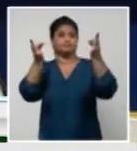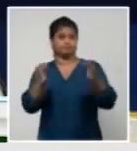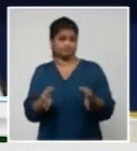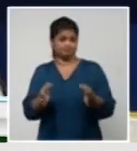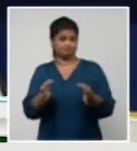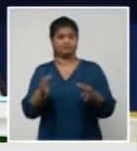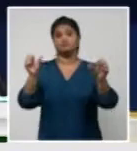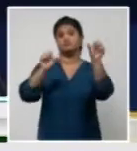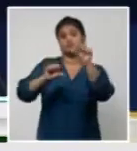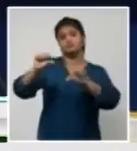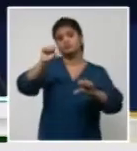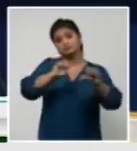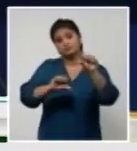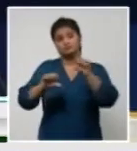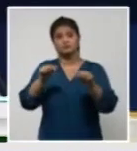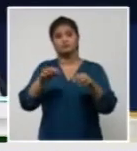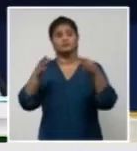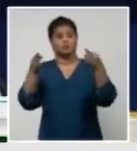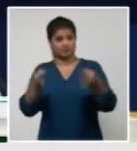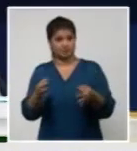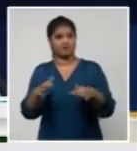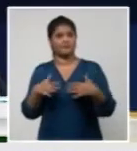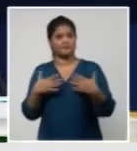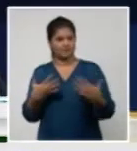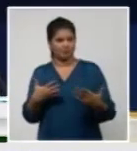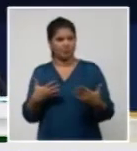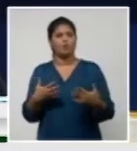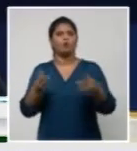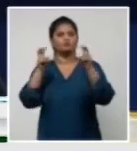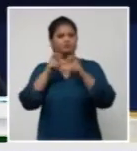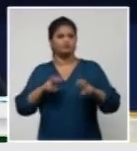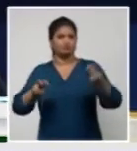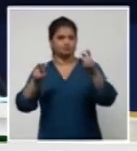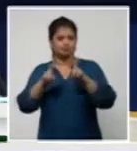2,714 samples to detect the COVID-19 virus.